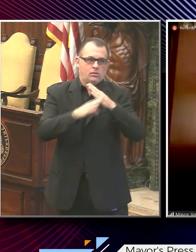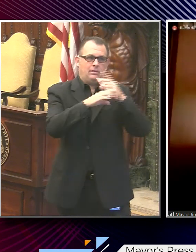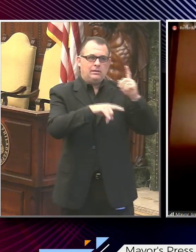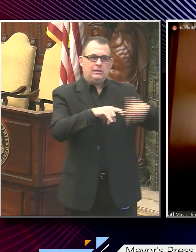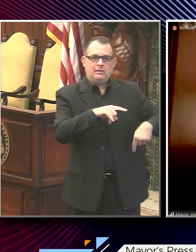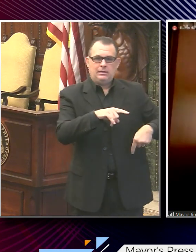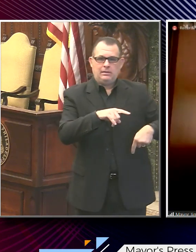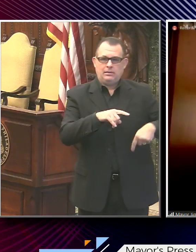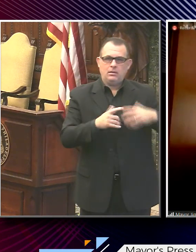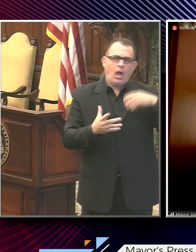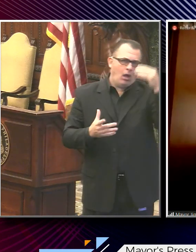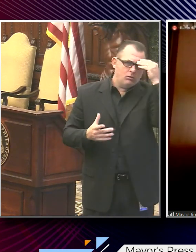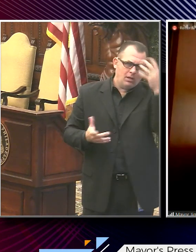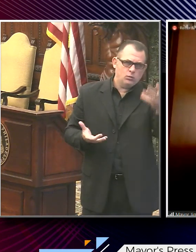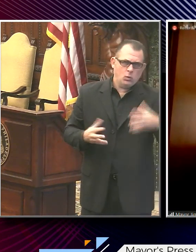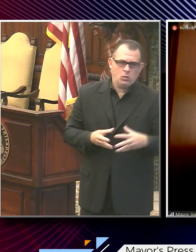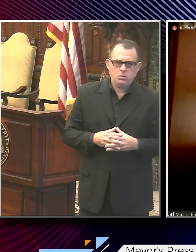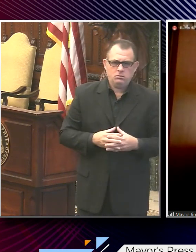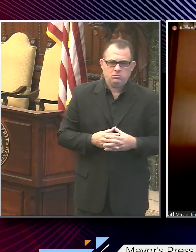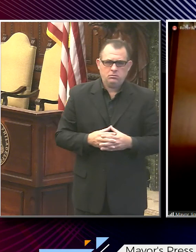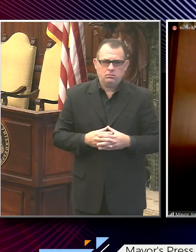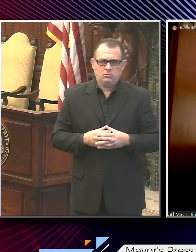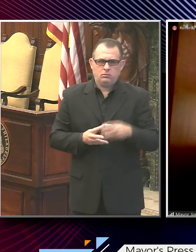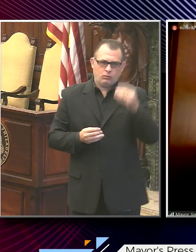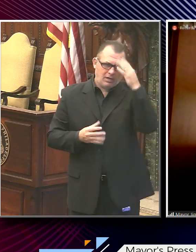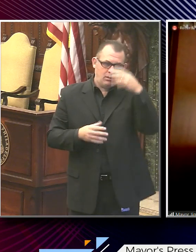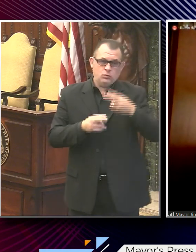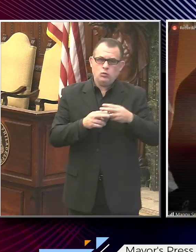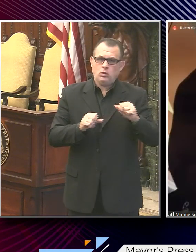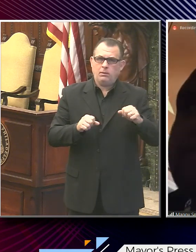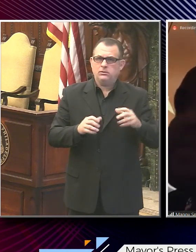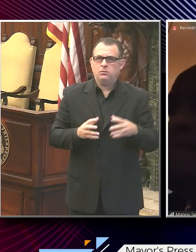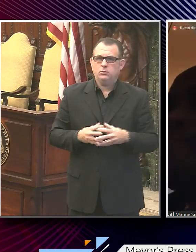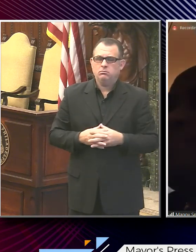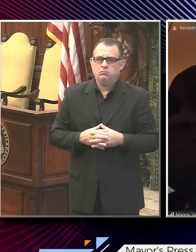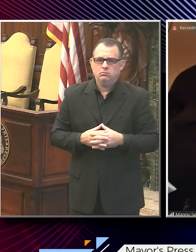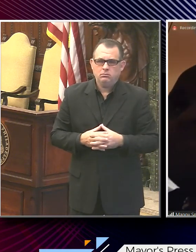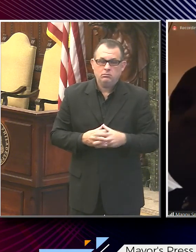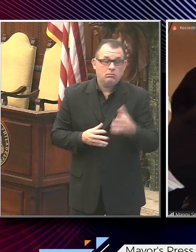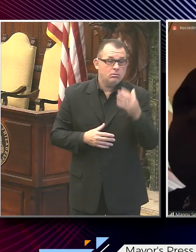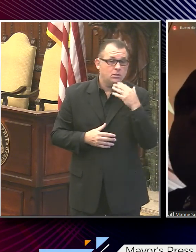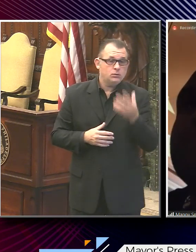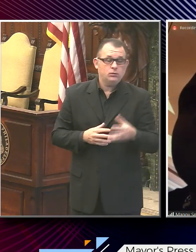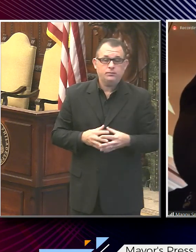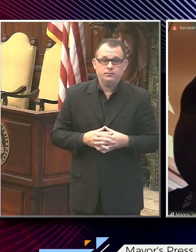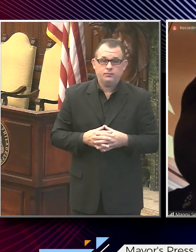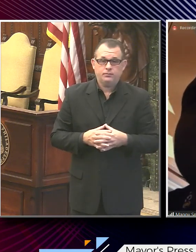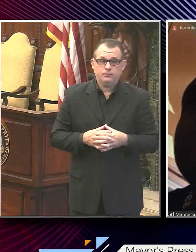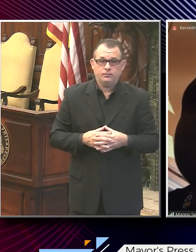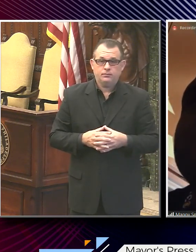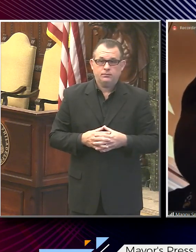right, we'll get back to you as soon as we're off. Okay, thanks.